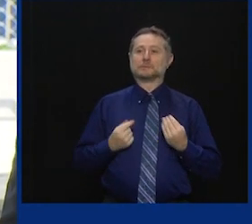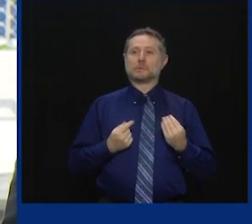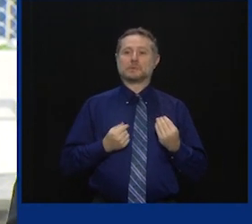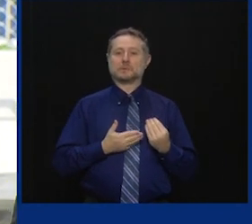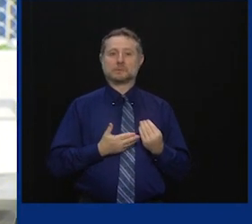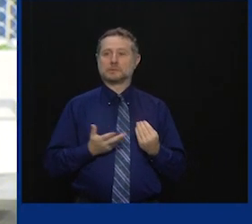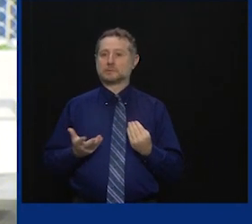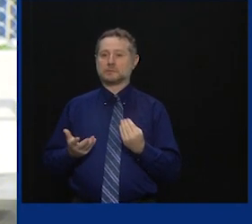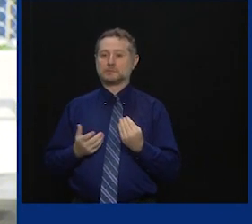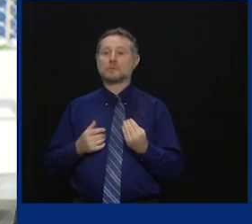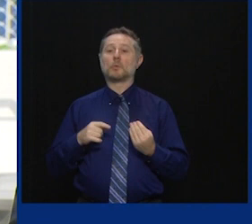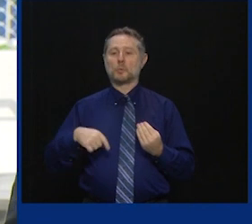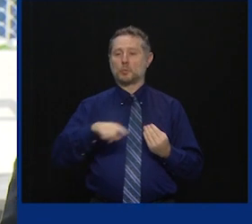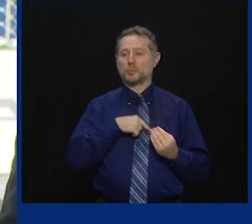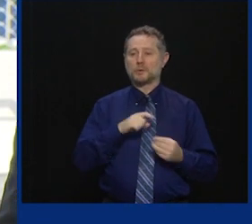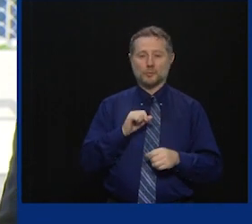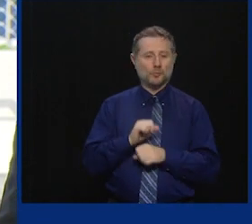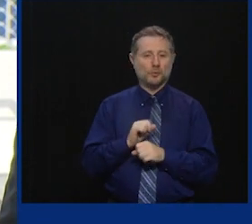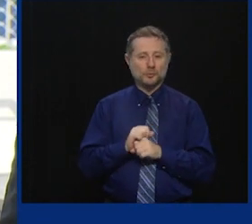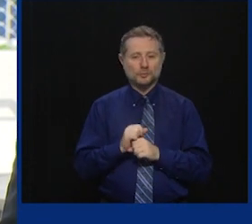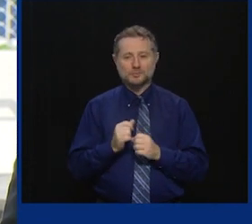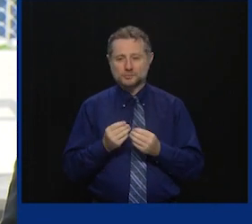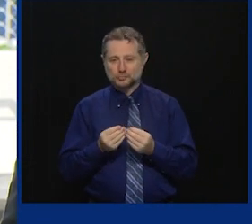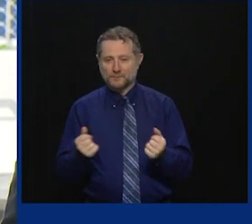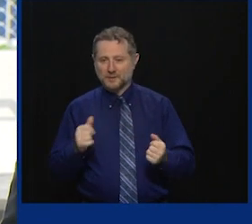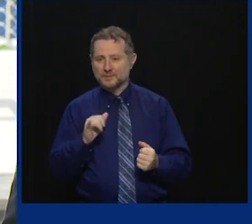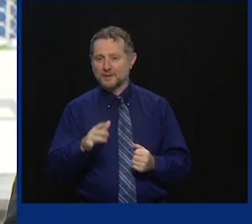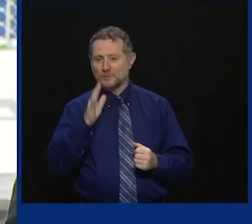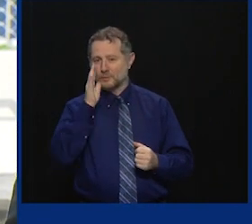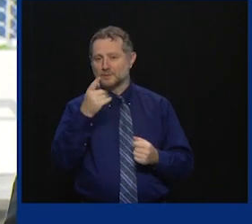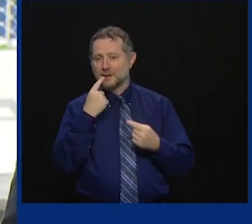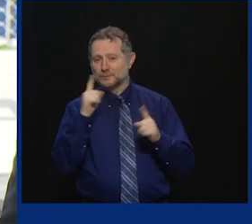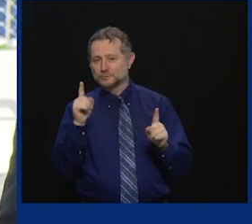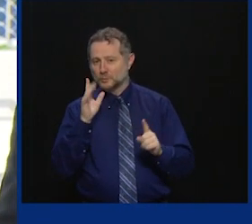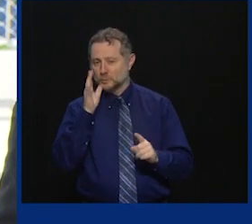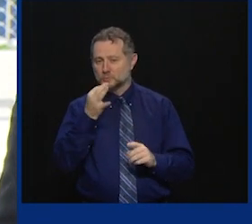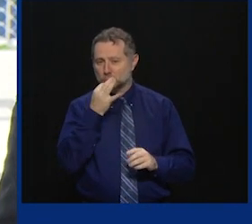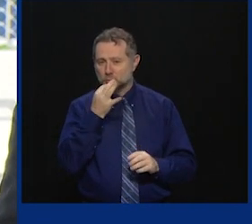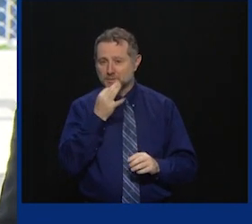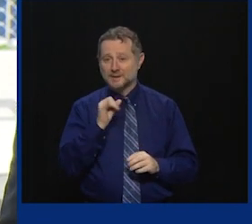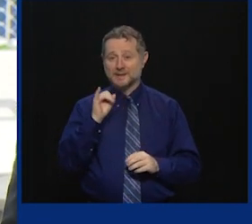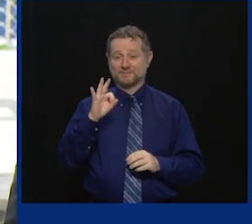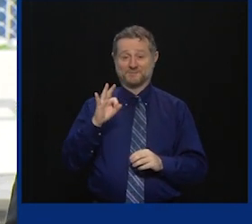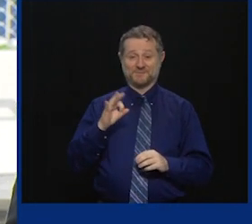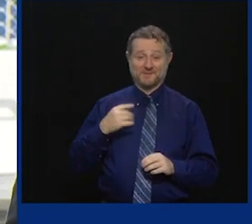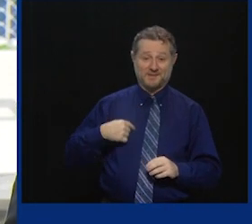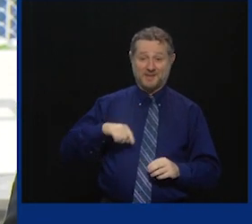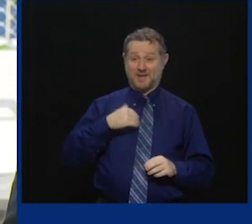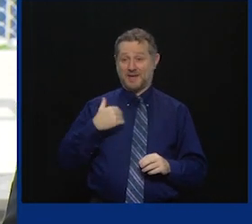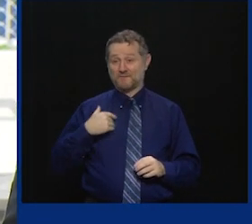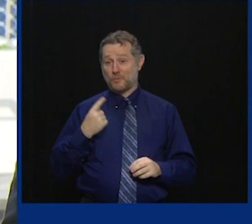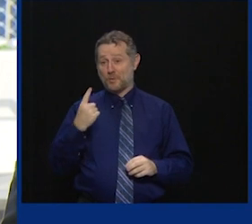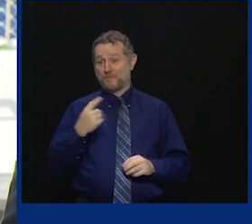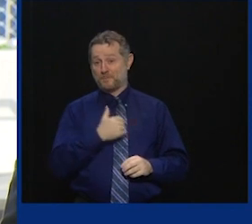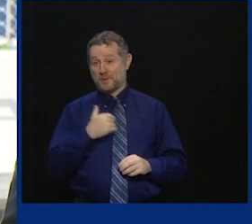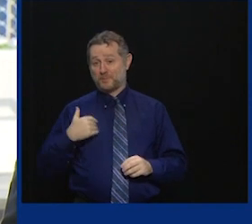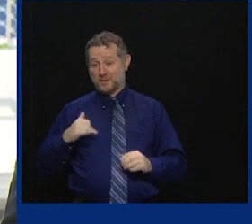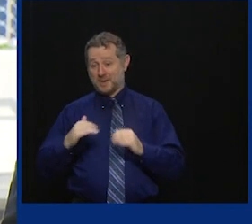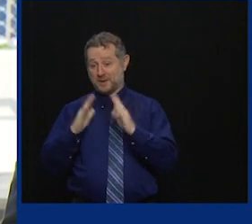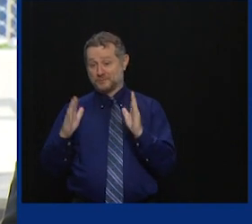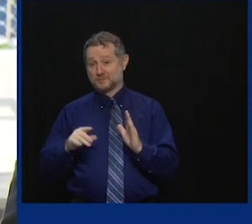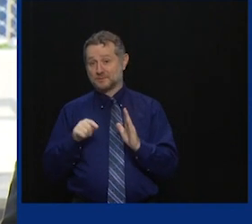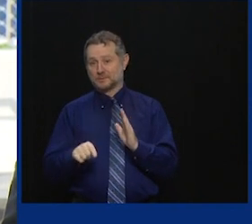this, and we'll be making an announcement very soon on it. But if there is a single member of the household who has citizenship,